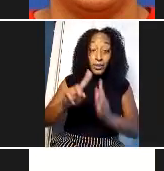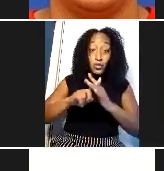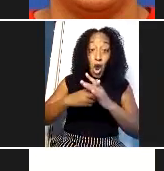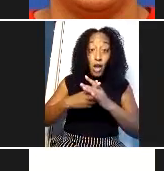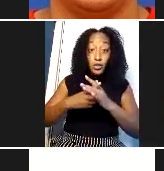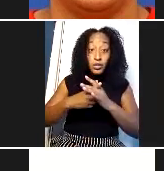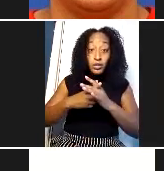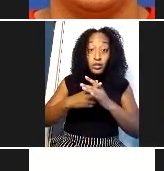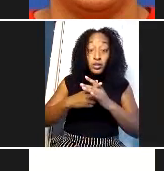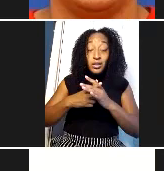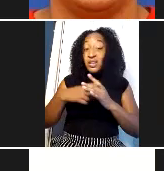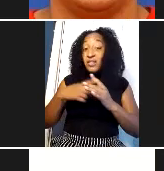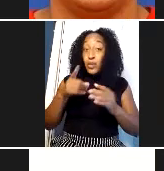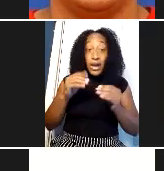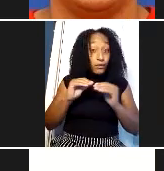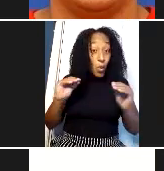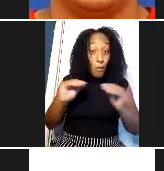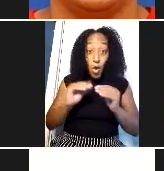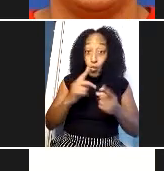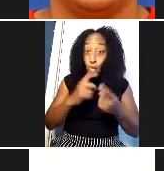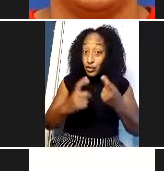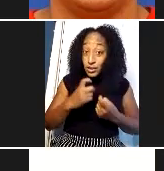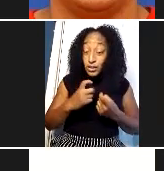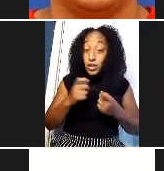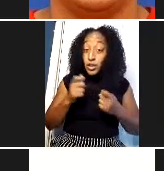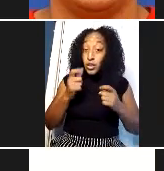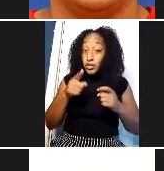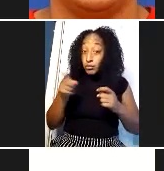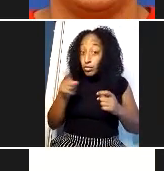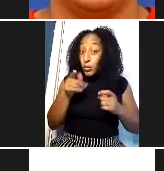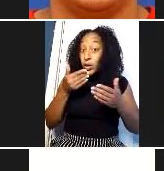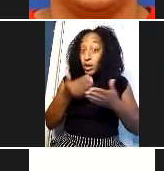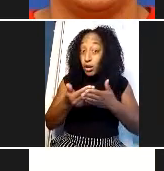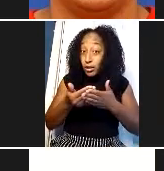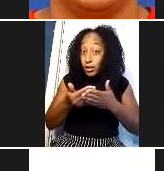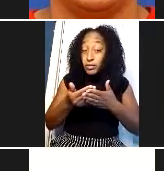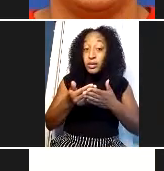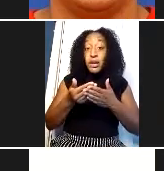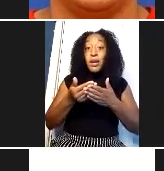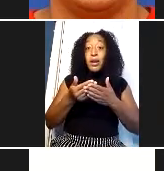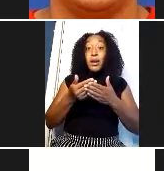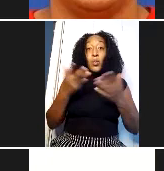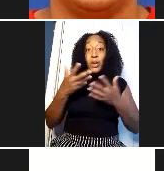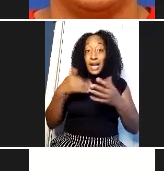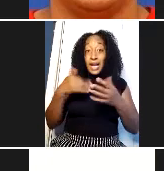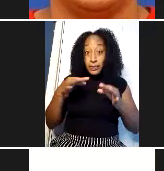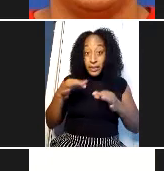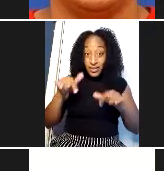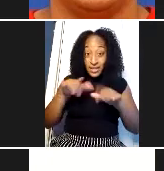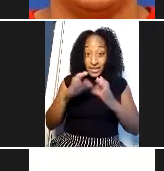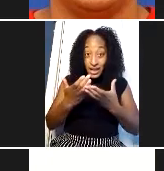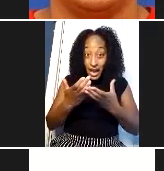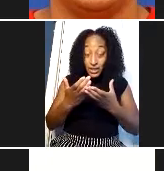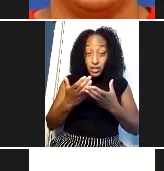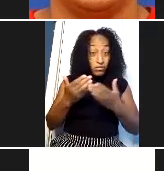you don't have any questions and you're good in terms of what I've covered, feel free. We're done, but